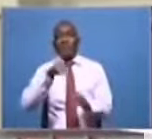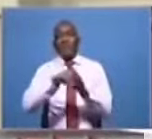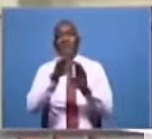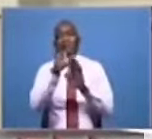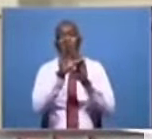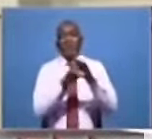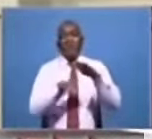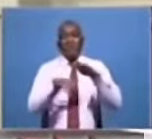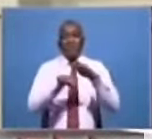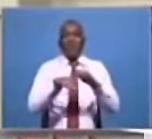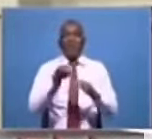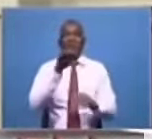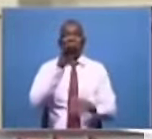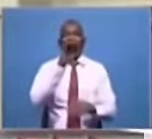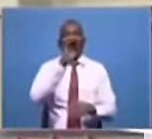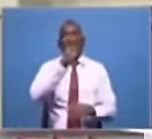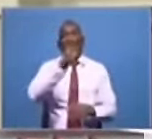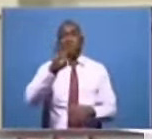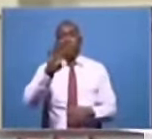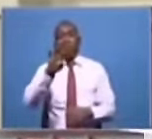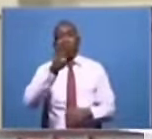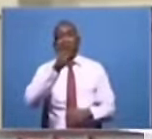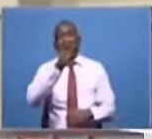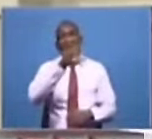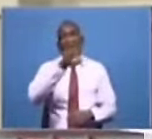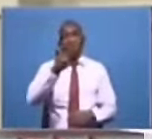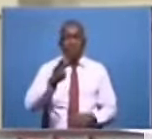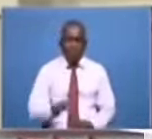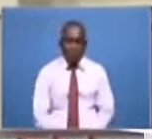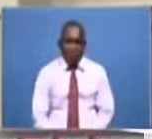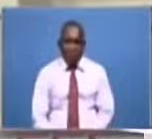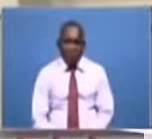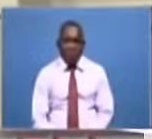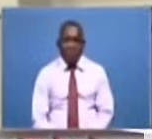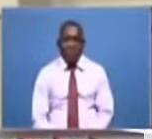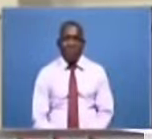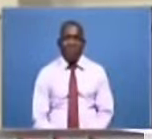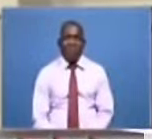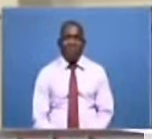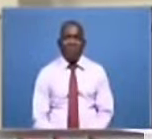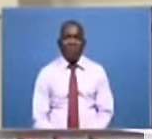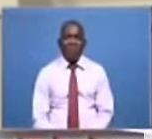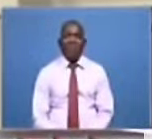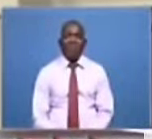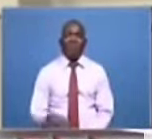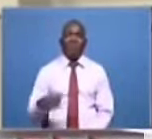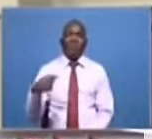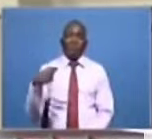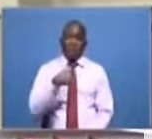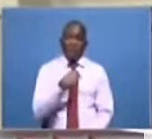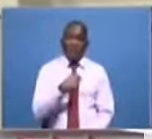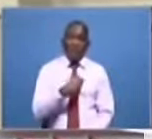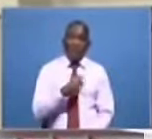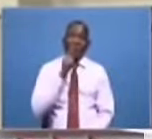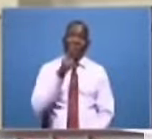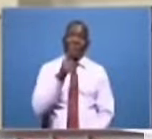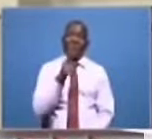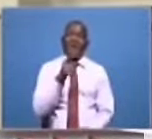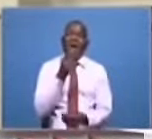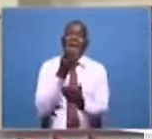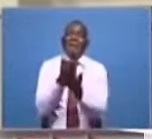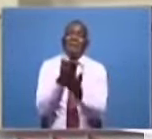54 of this court's rules. We accordingly pray